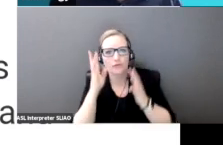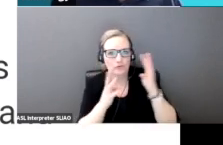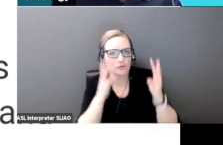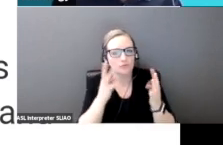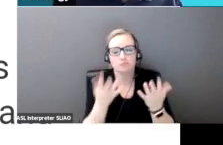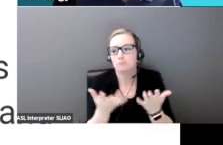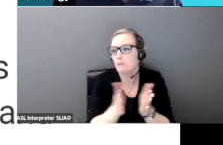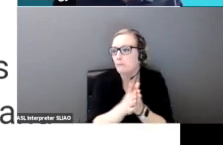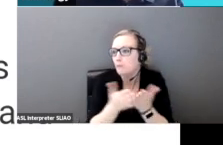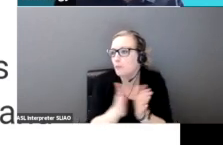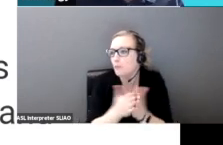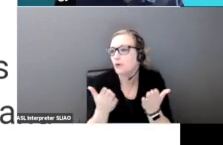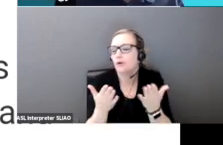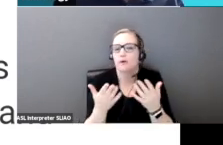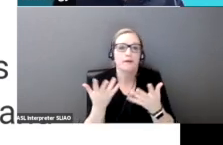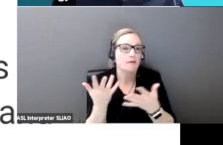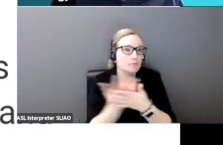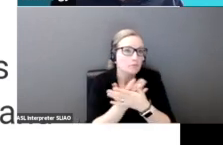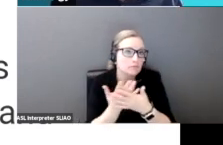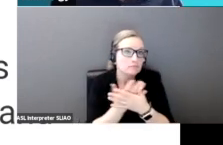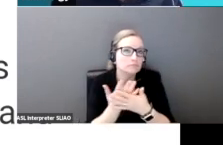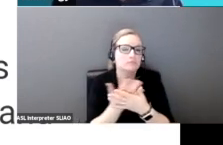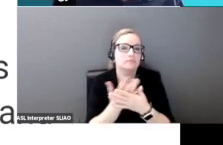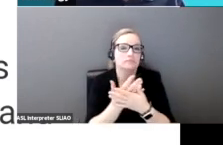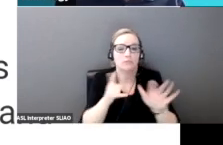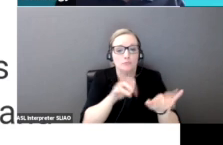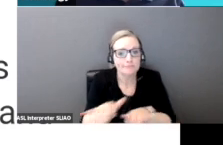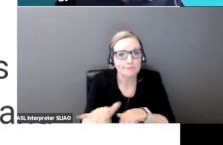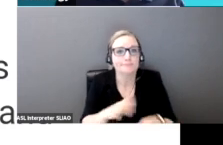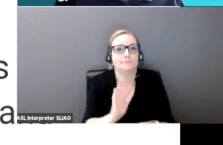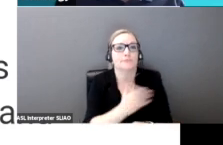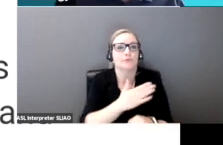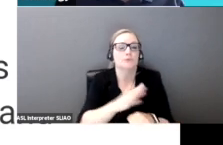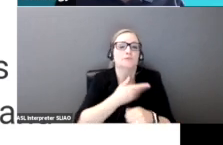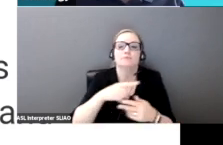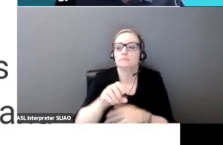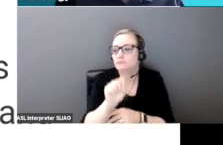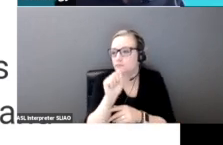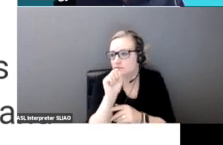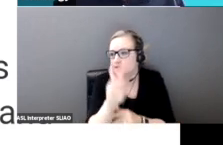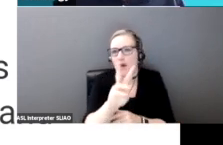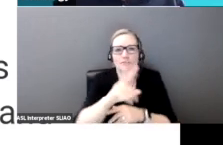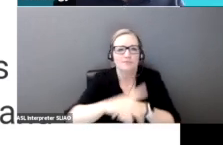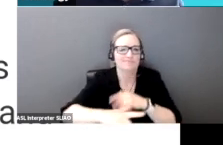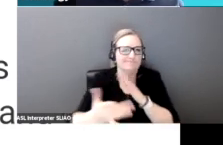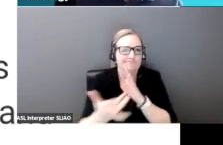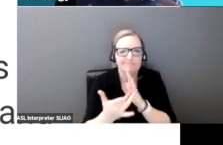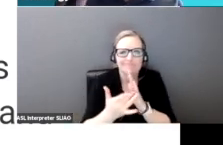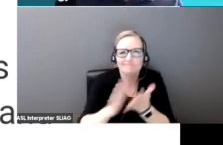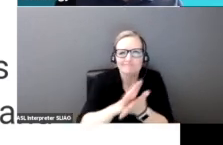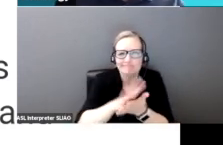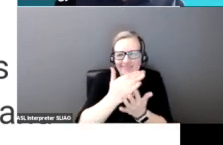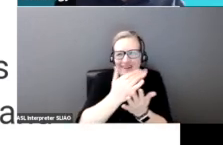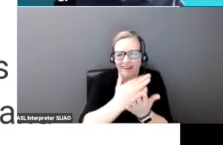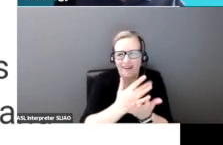books, films, musical compositions, software, and technical documentation. And